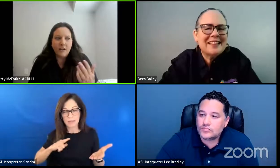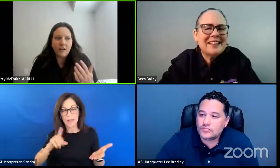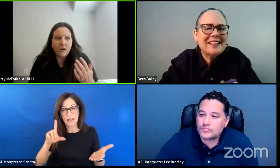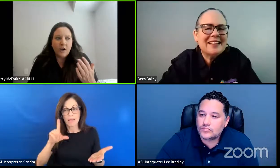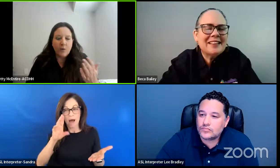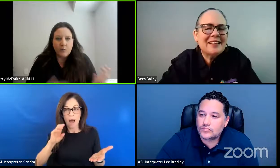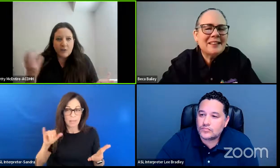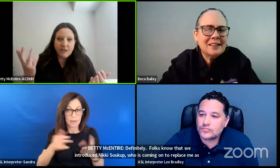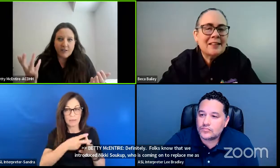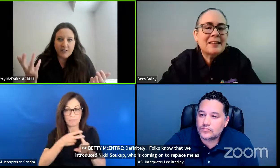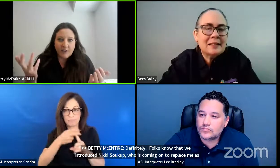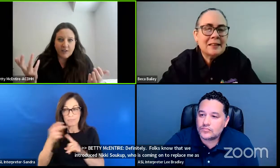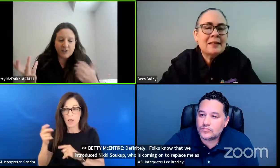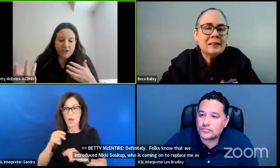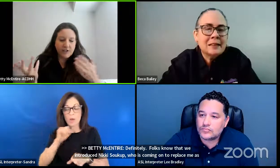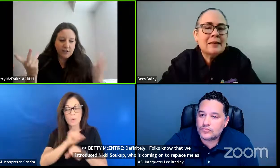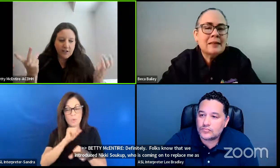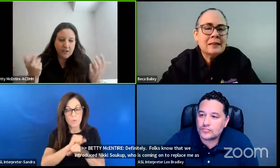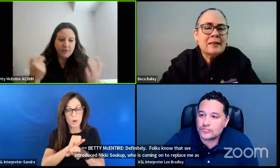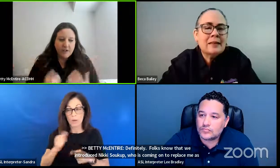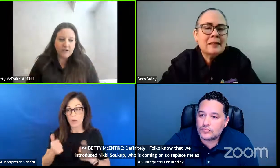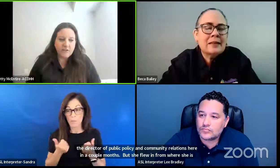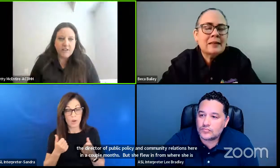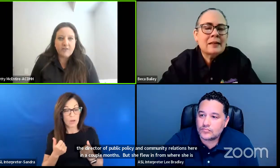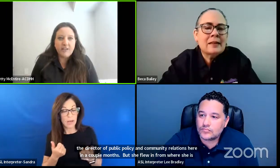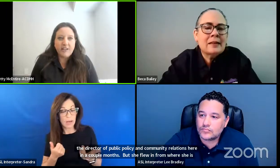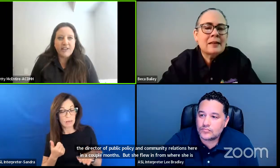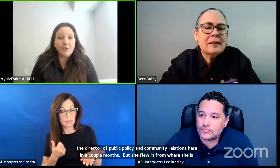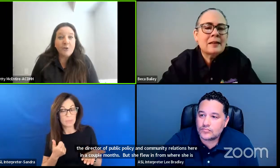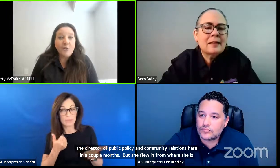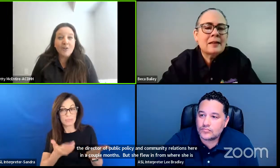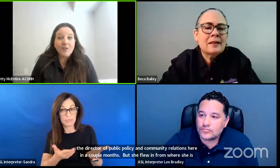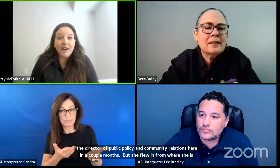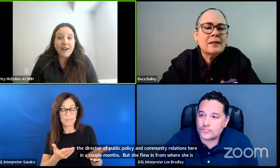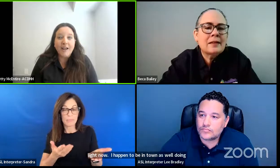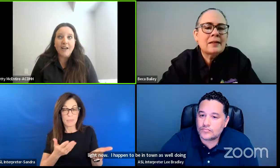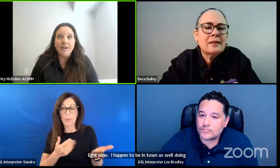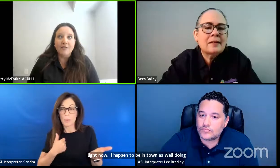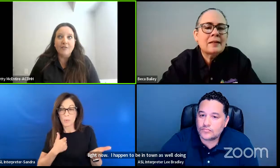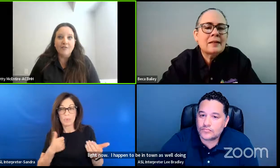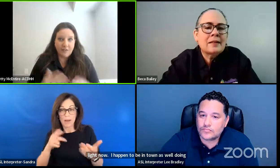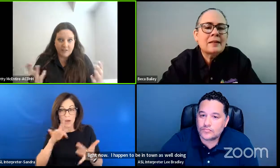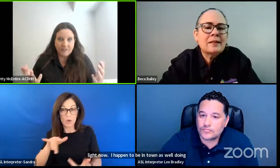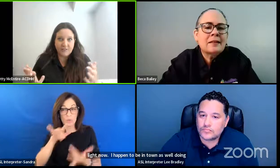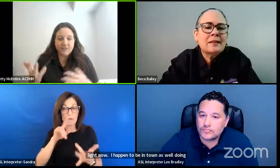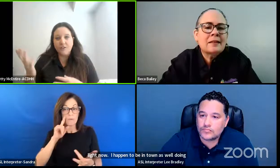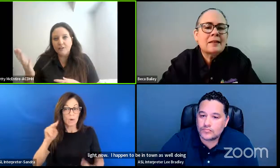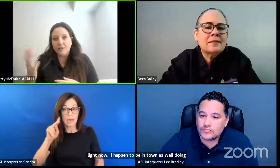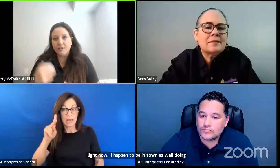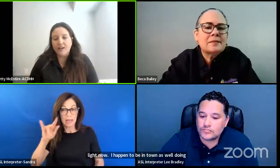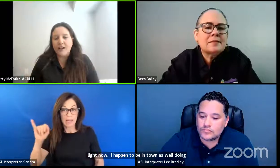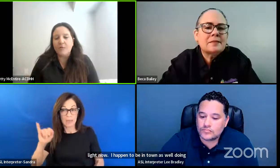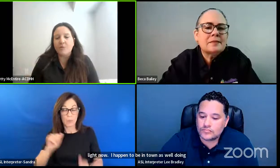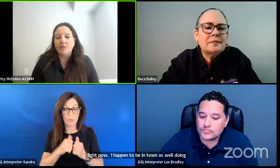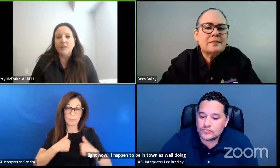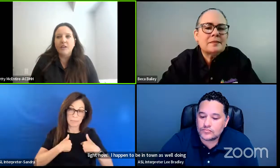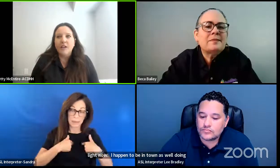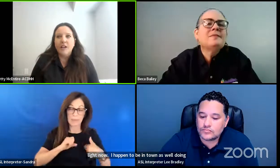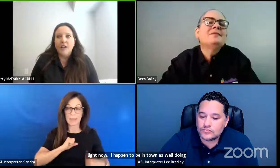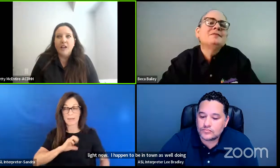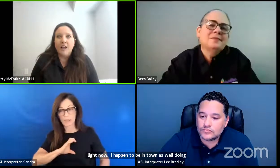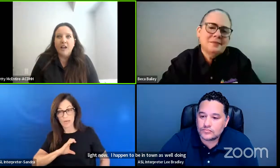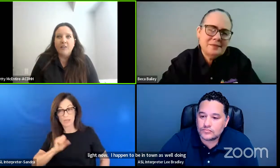and we were giving, Sherry and I were giving Nikki a tour of the legislature and the